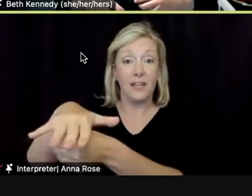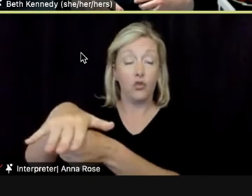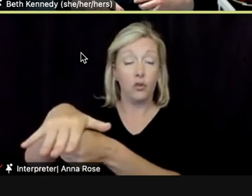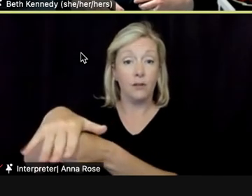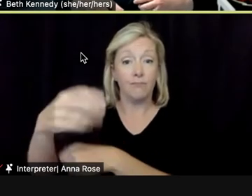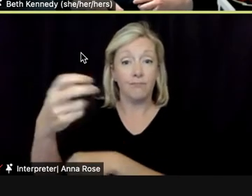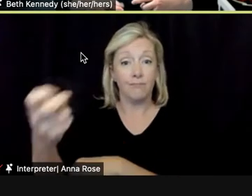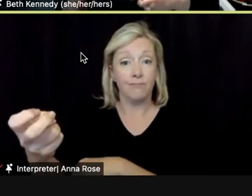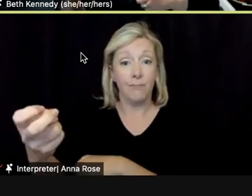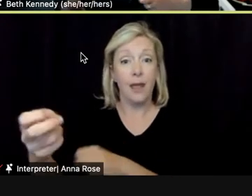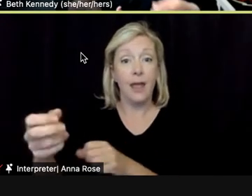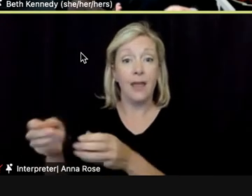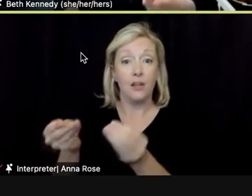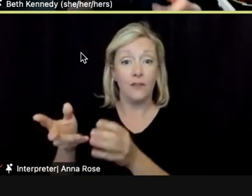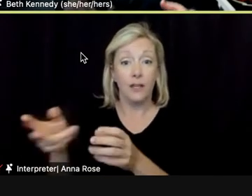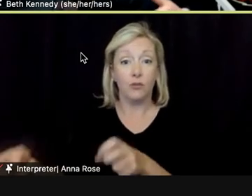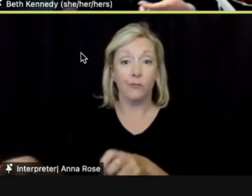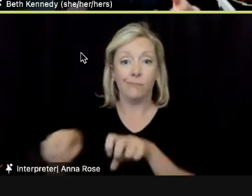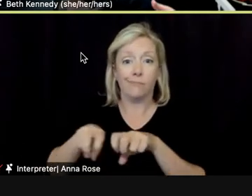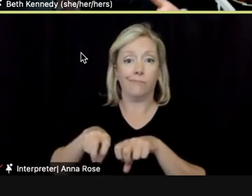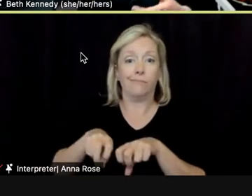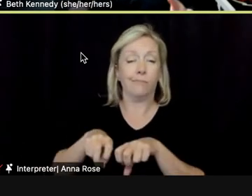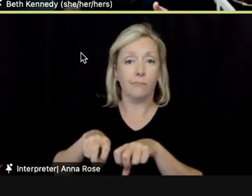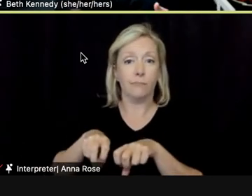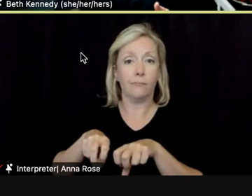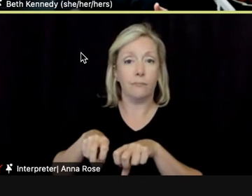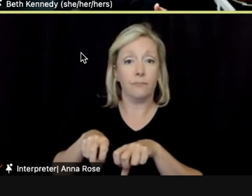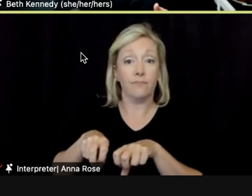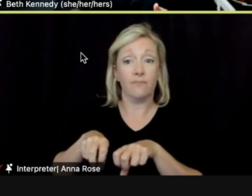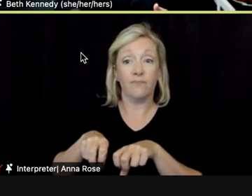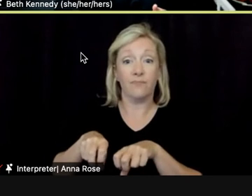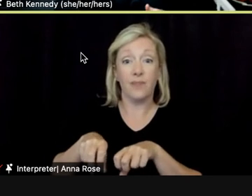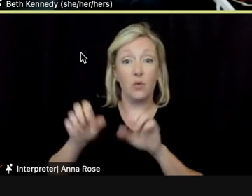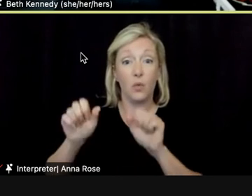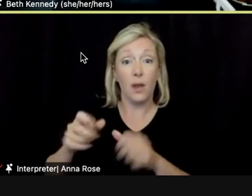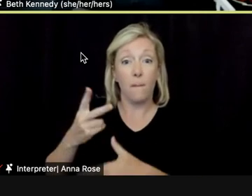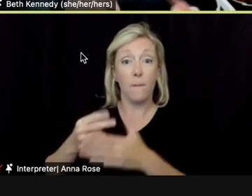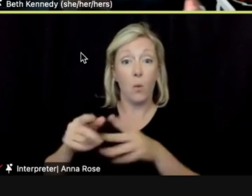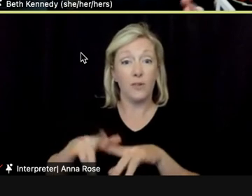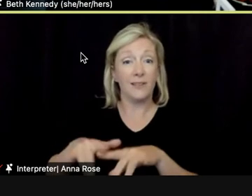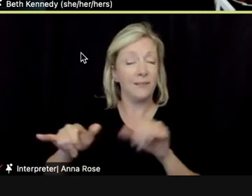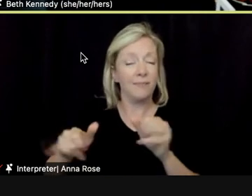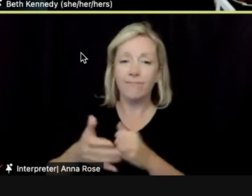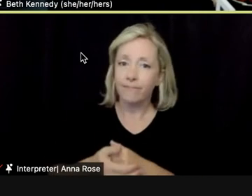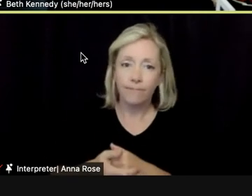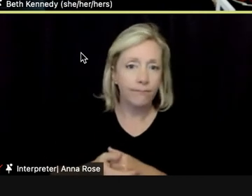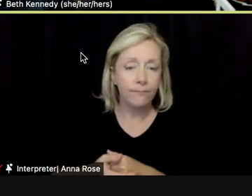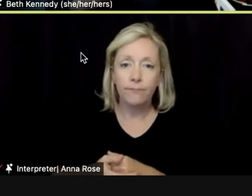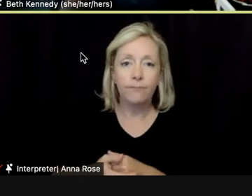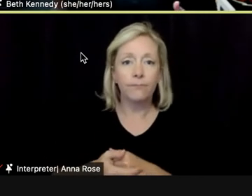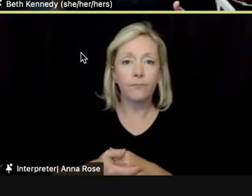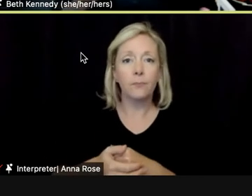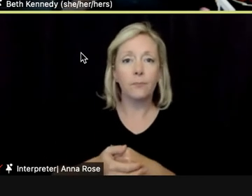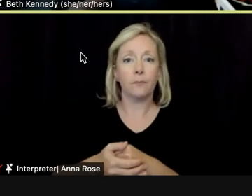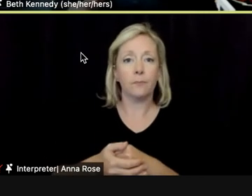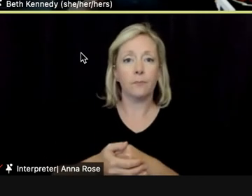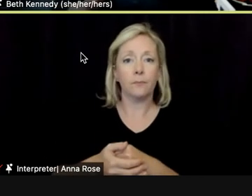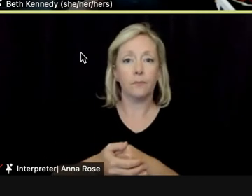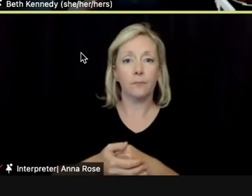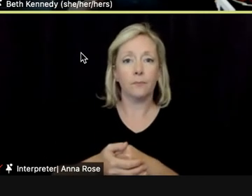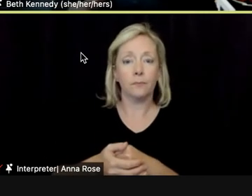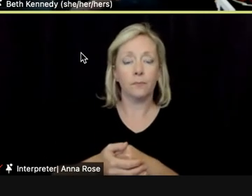needs to sit nearby and make adaptations on the fly. So you can have that